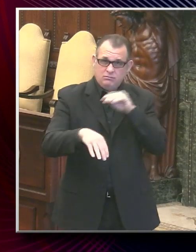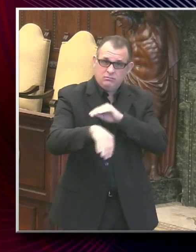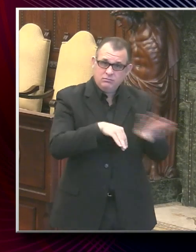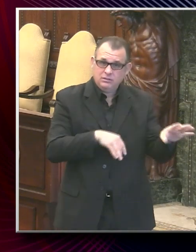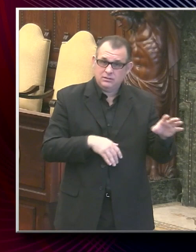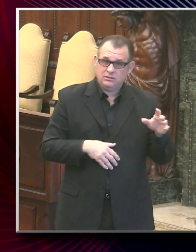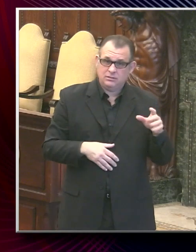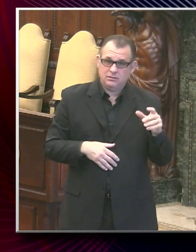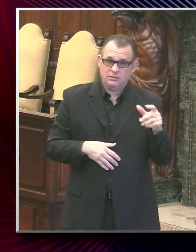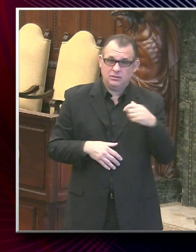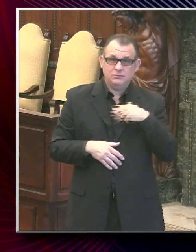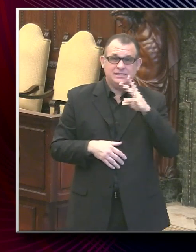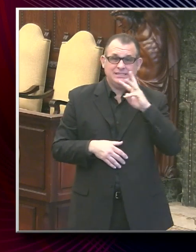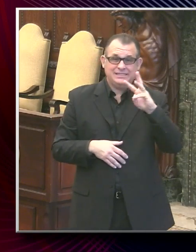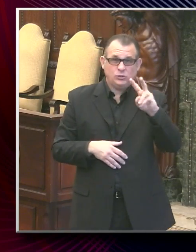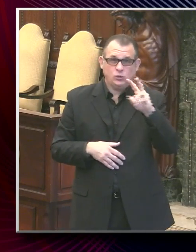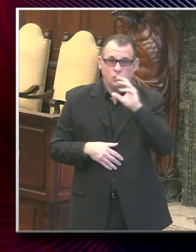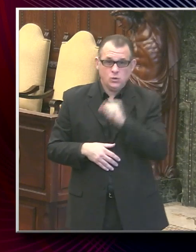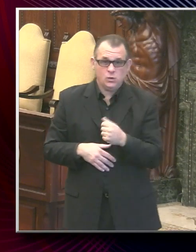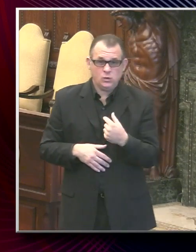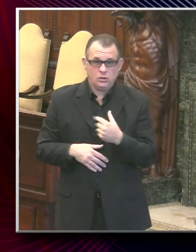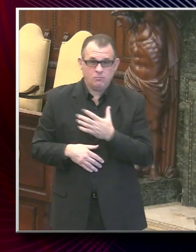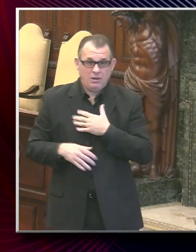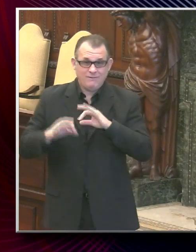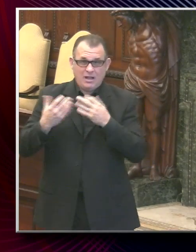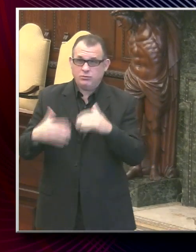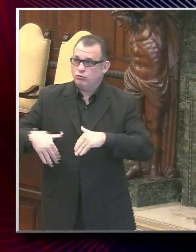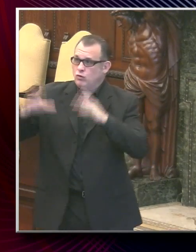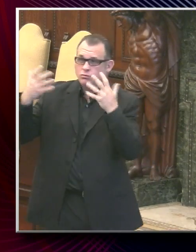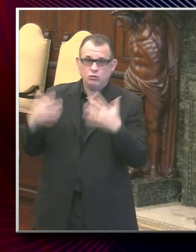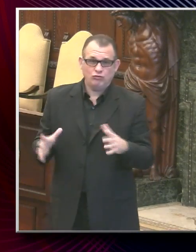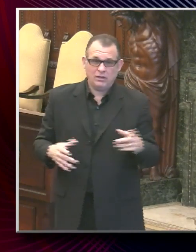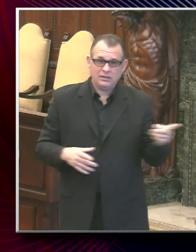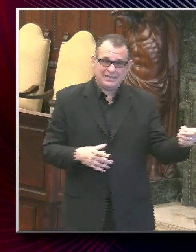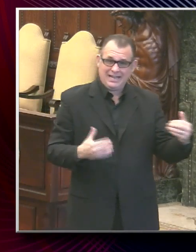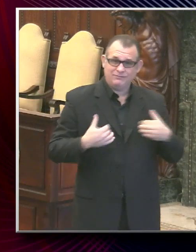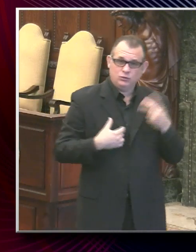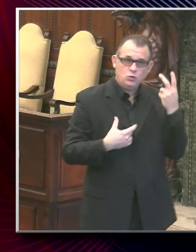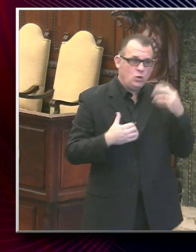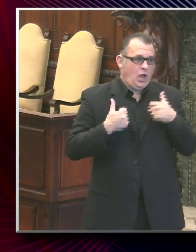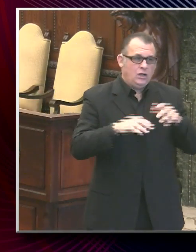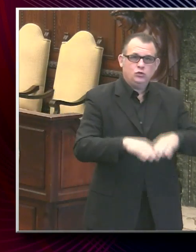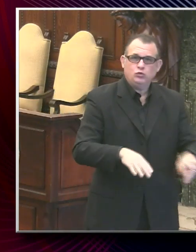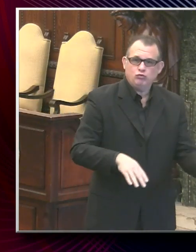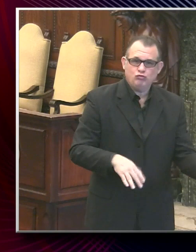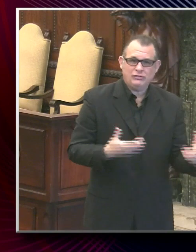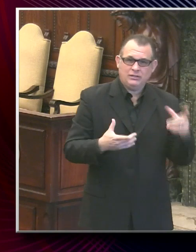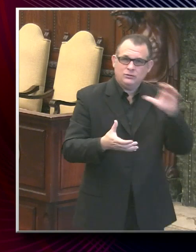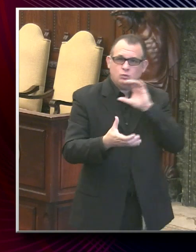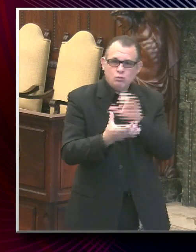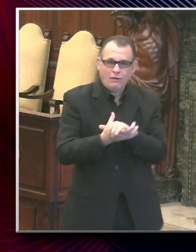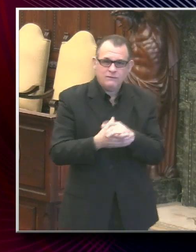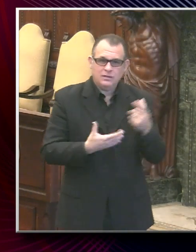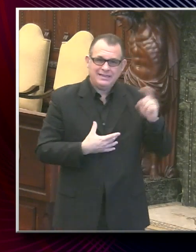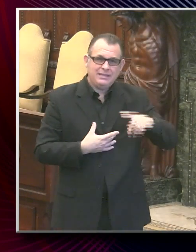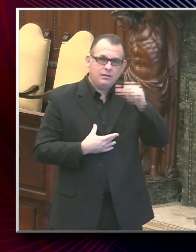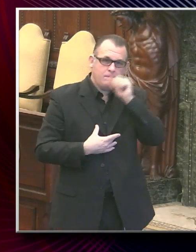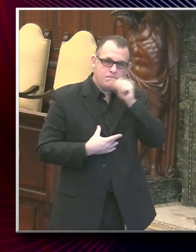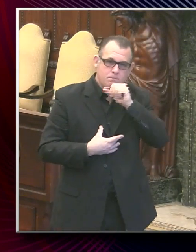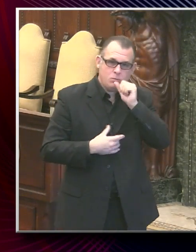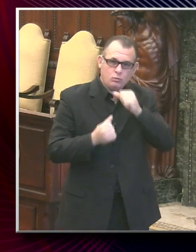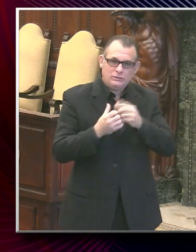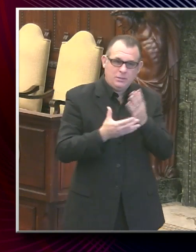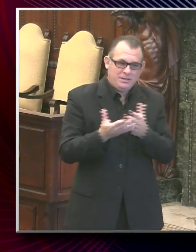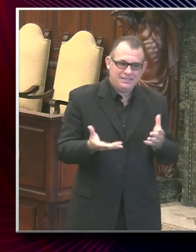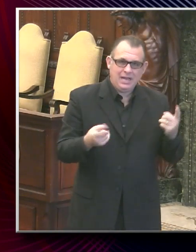My family's grown. He has young kids and a wife who has to bear the burden of some of the stuff he'd be doing around the house if he was